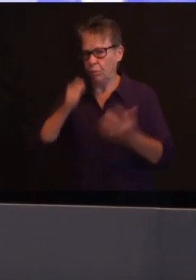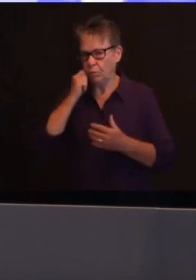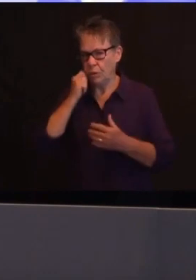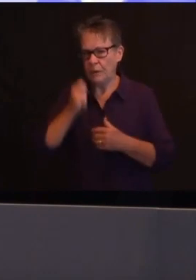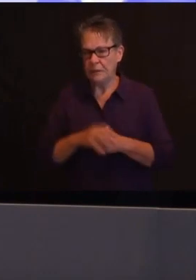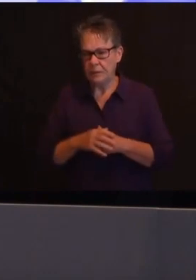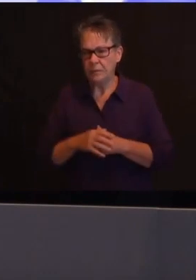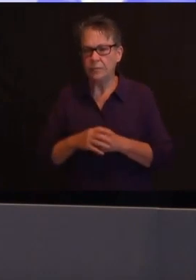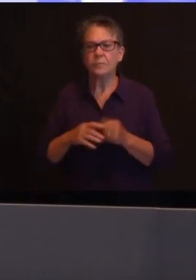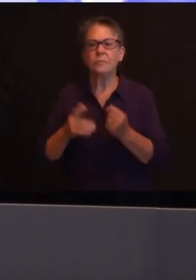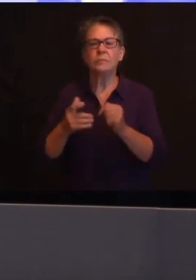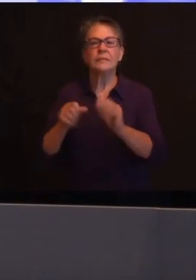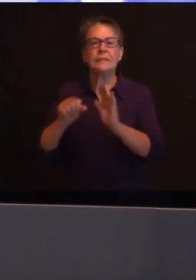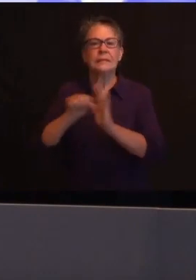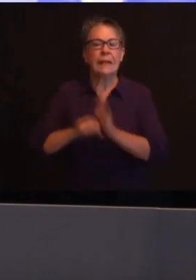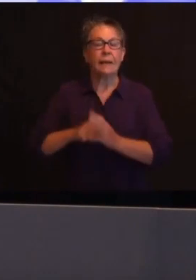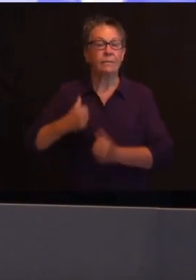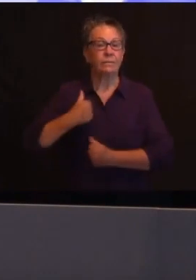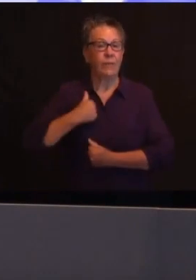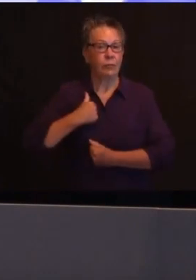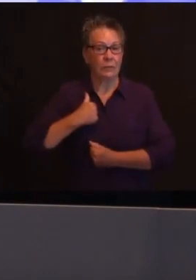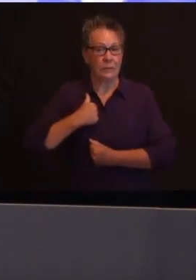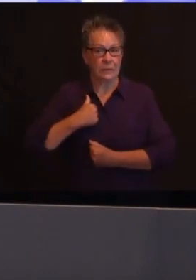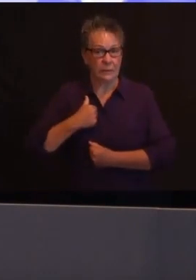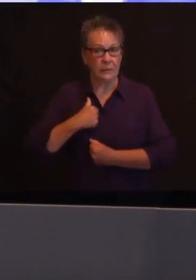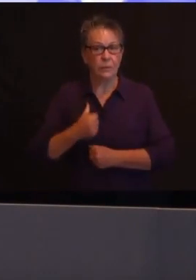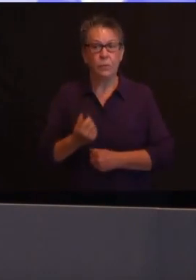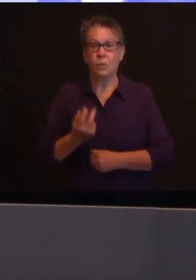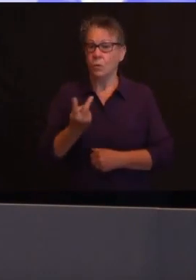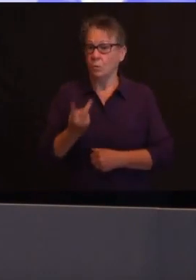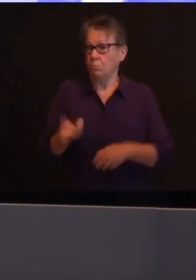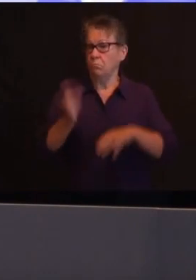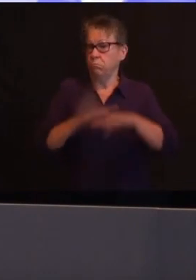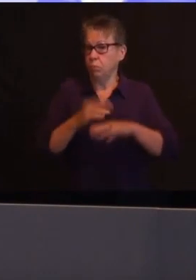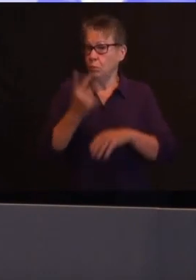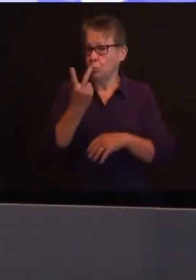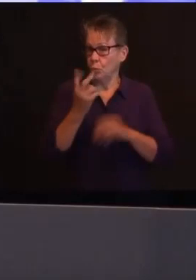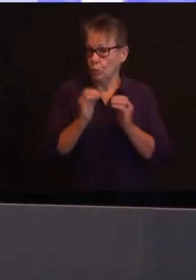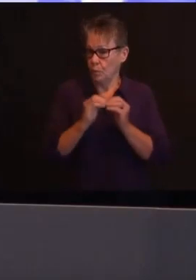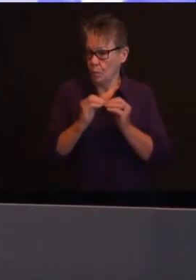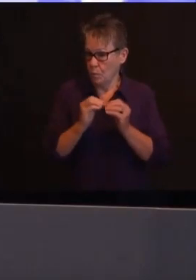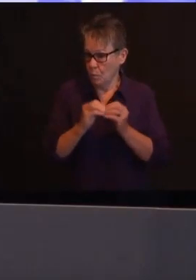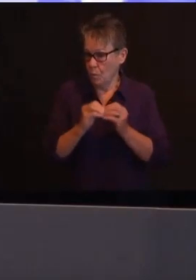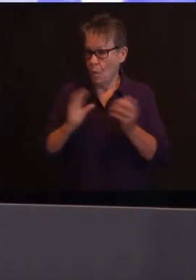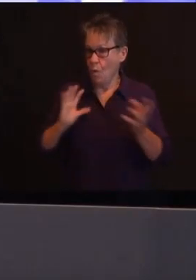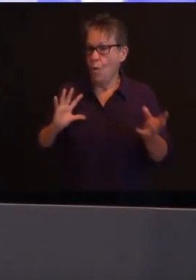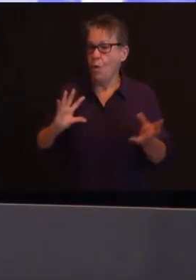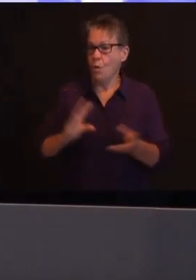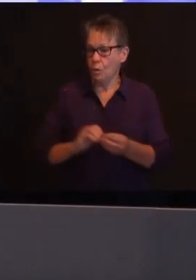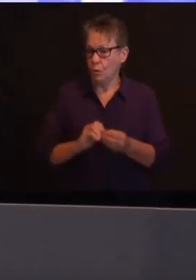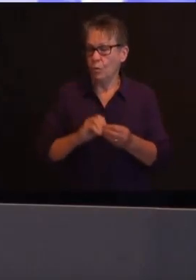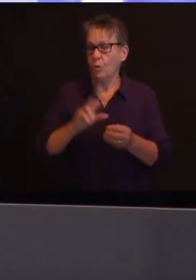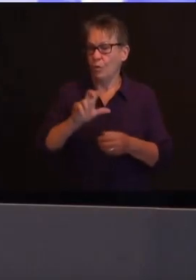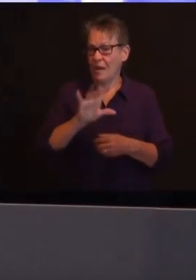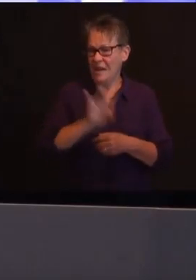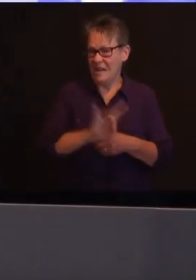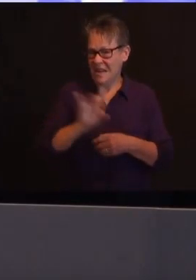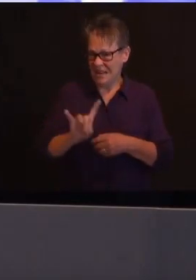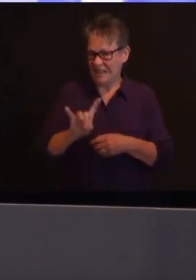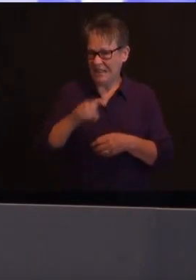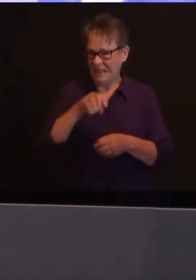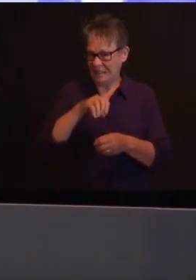positive, for a total of 388 positive cases and 146 deaths of residents.